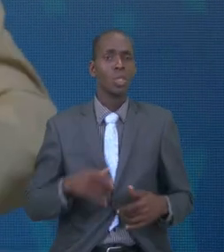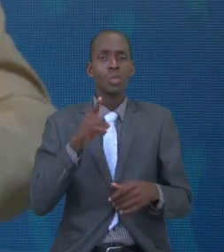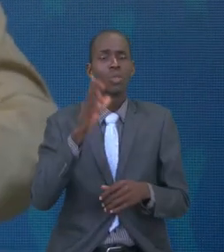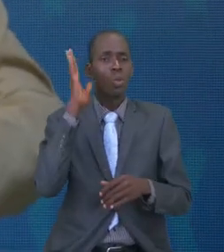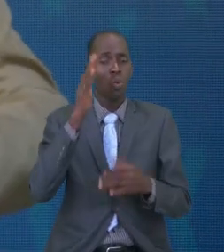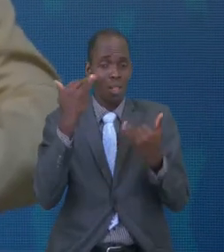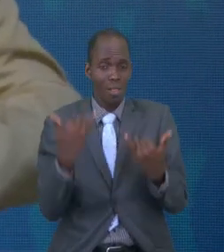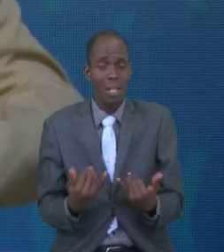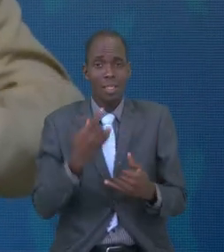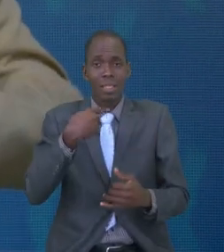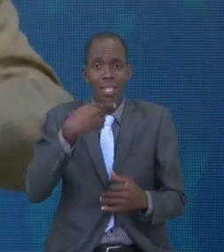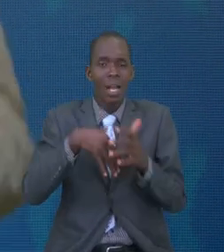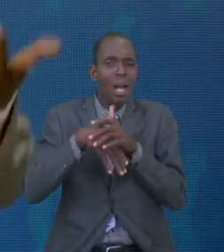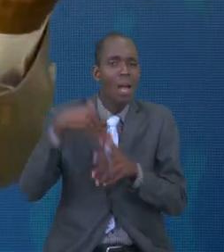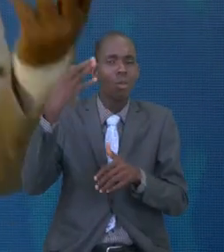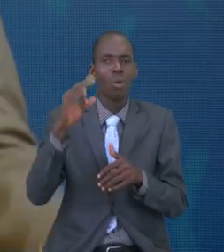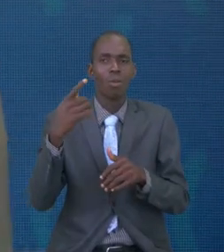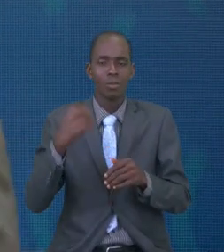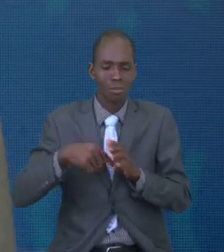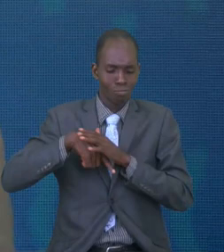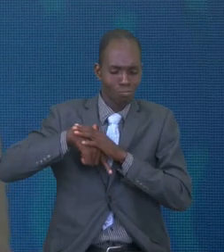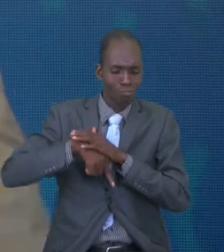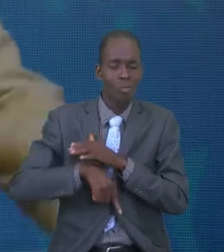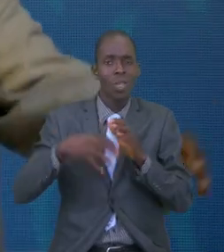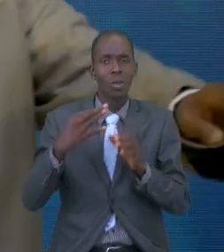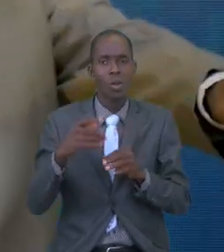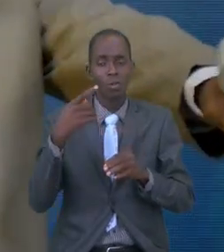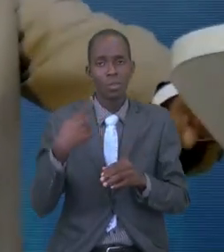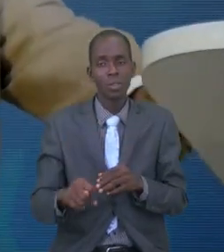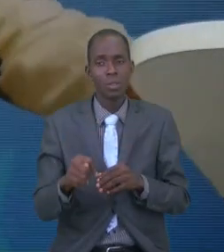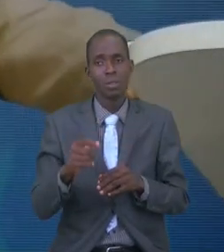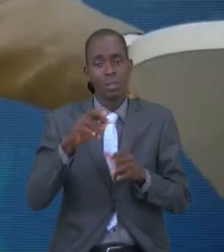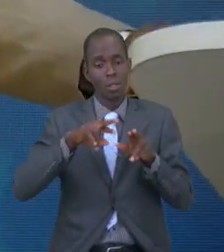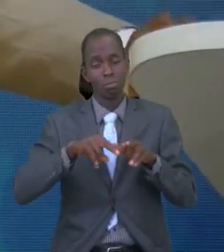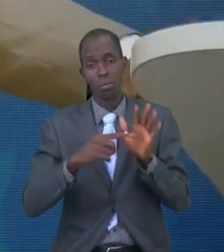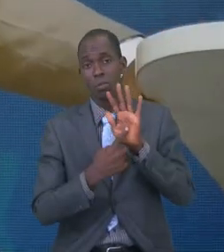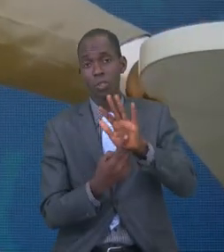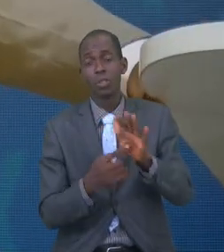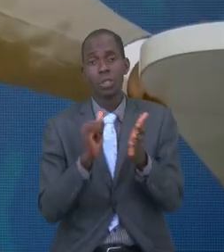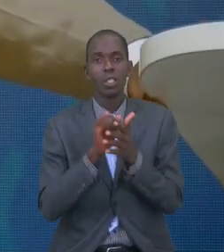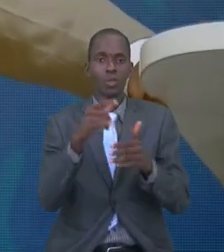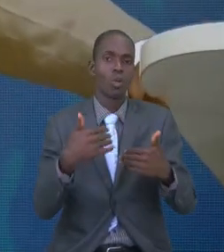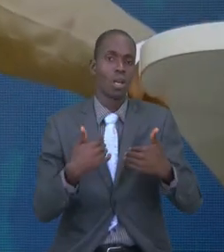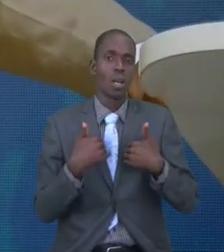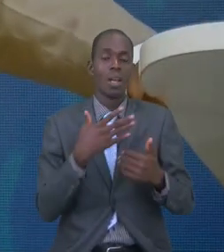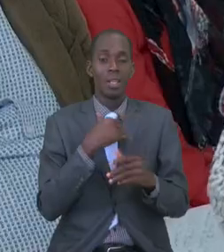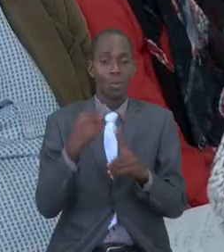to speak out of the depth of the revelation of your heart, and the word of God will catch